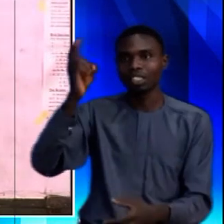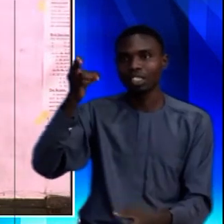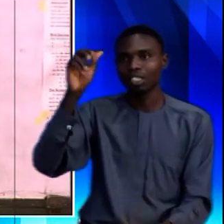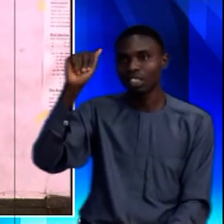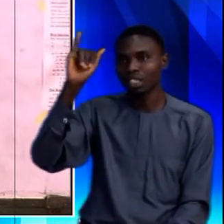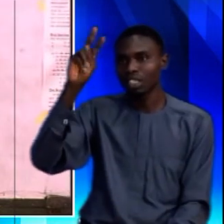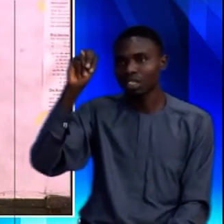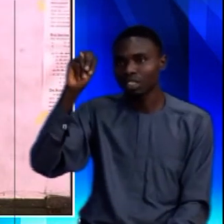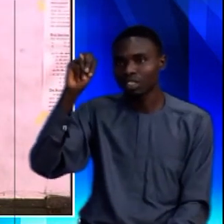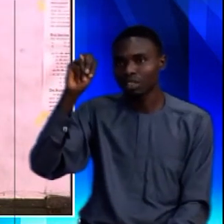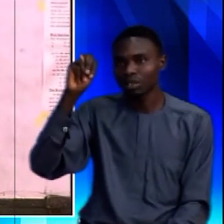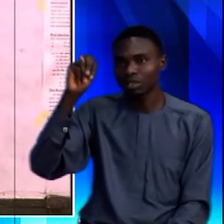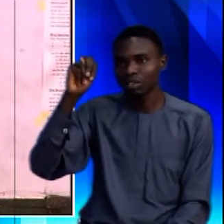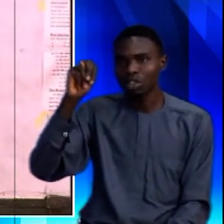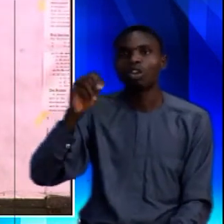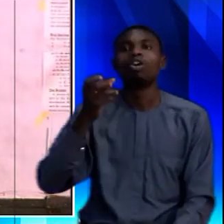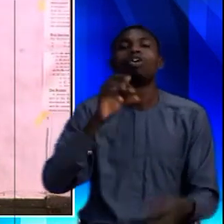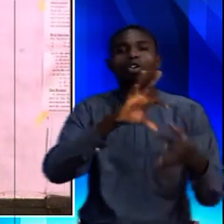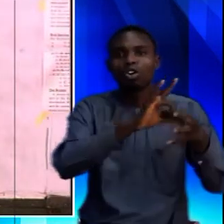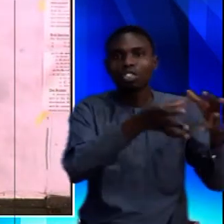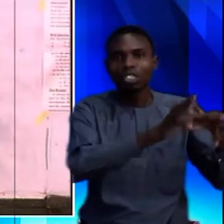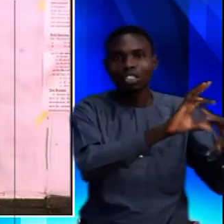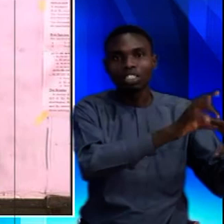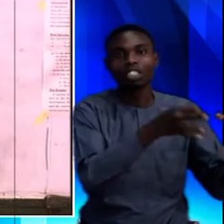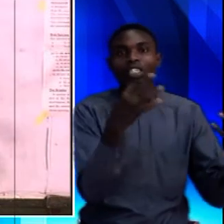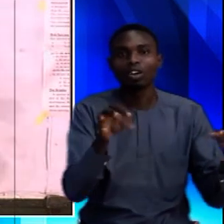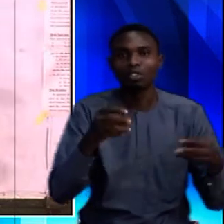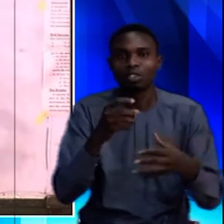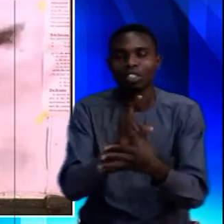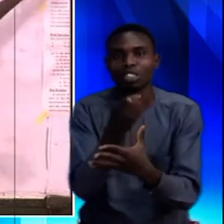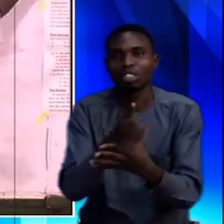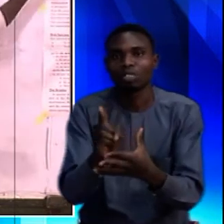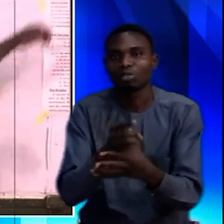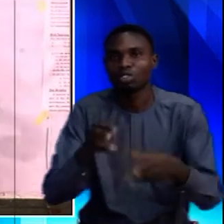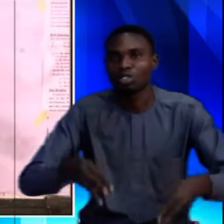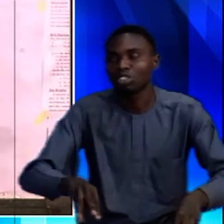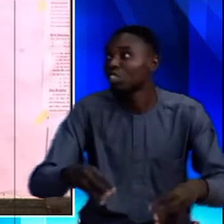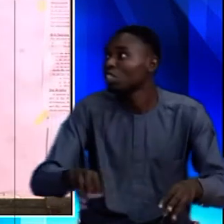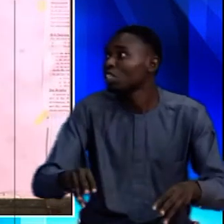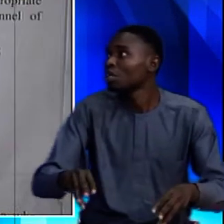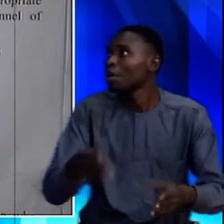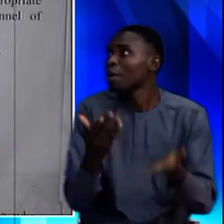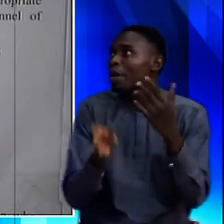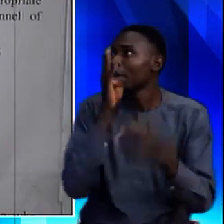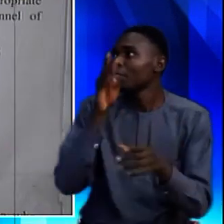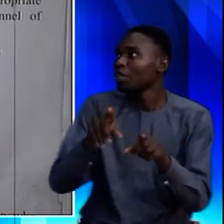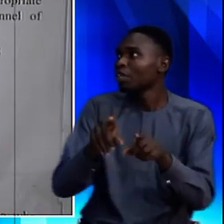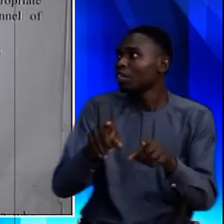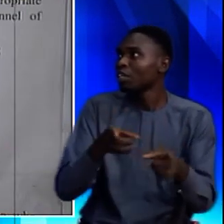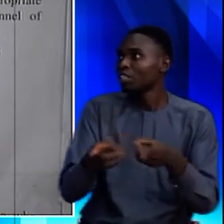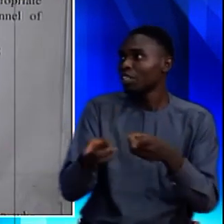channel of distribution. It may be defined as what? Various stages. Various what?